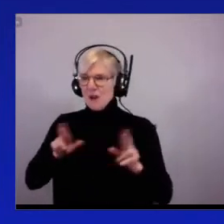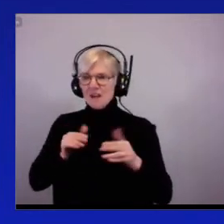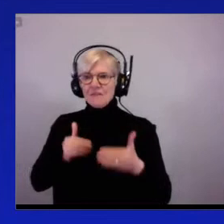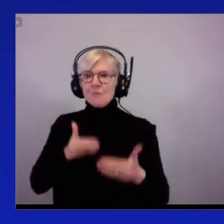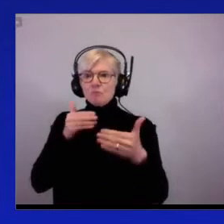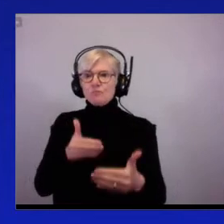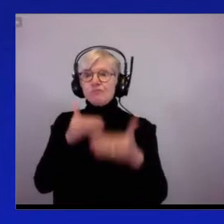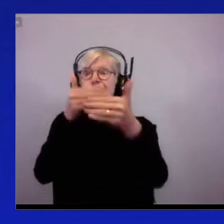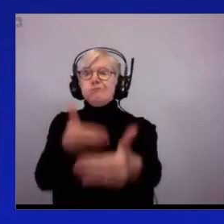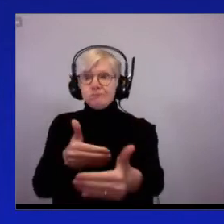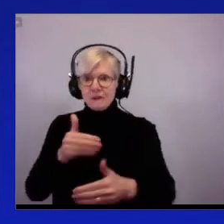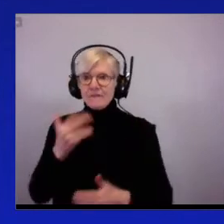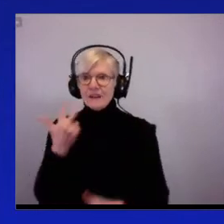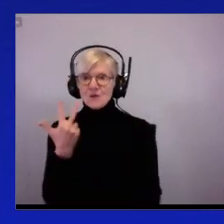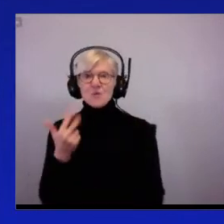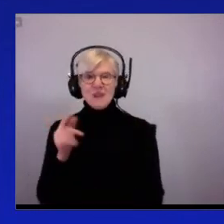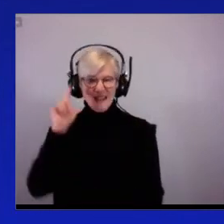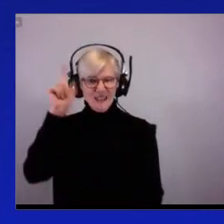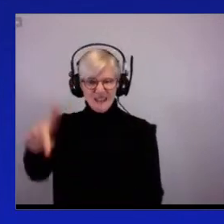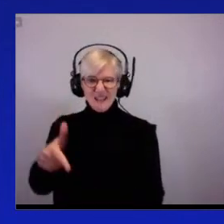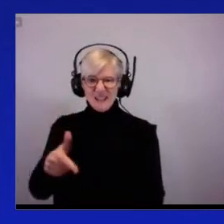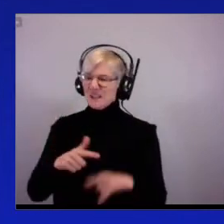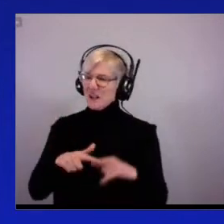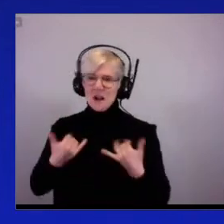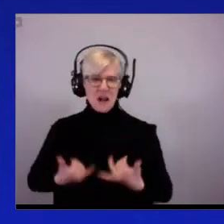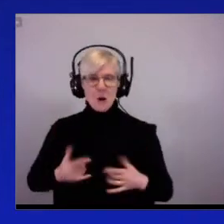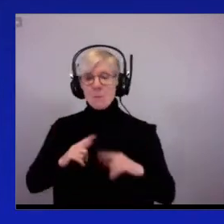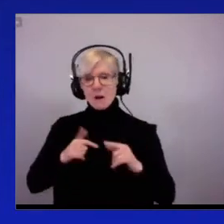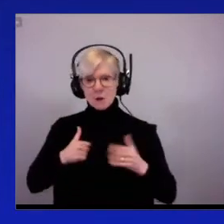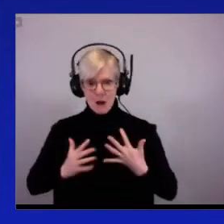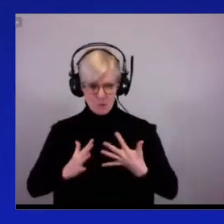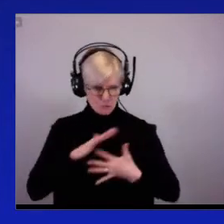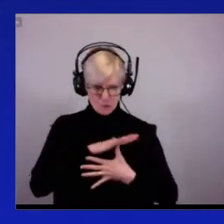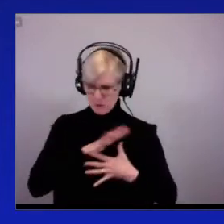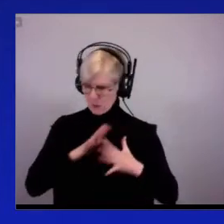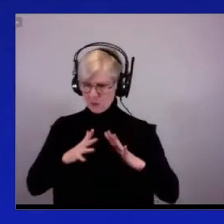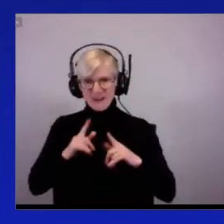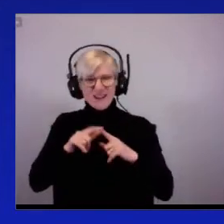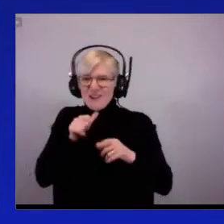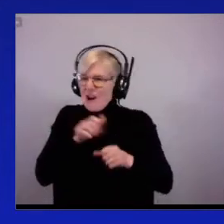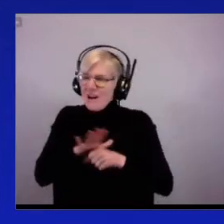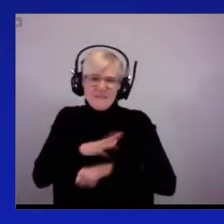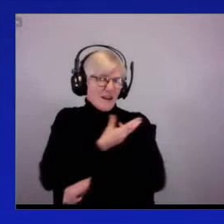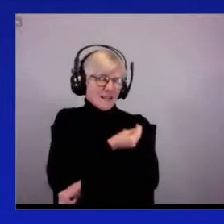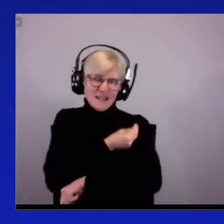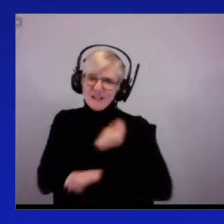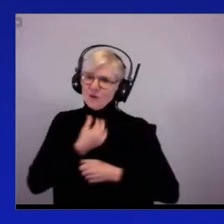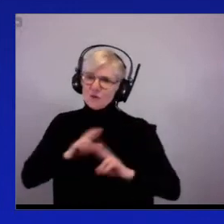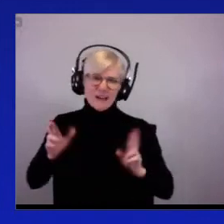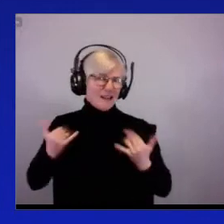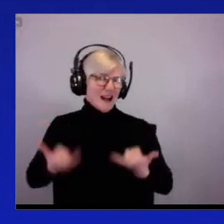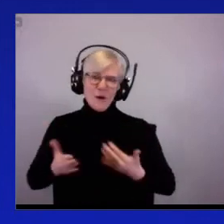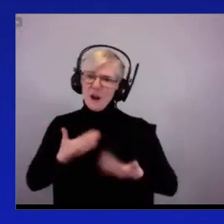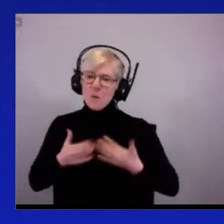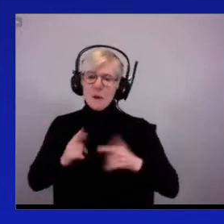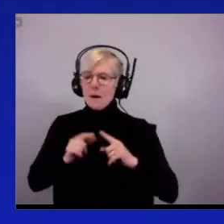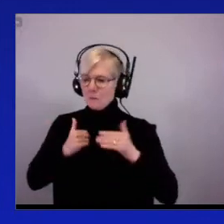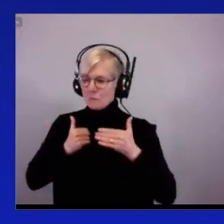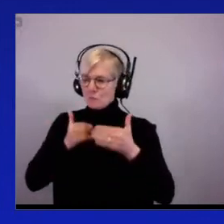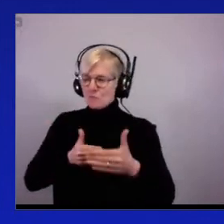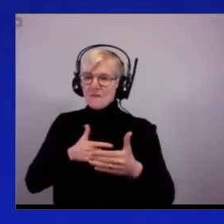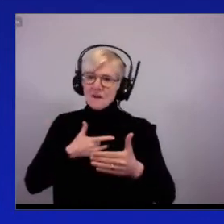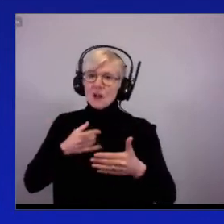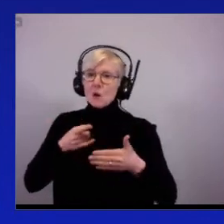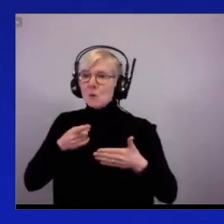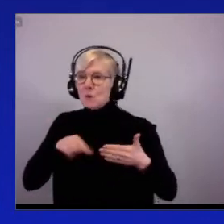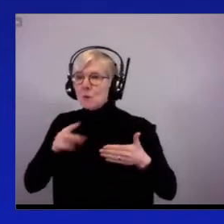still far off. So as we prioritize our work to get everything ready now, that's a little further off. But I suspect in a week or 2